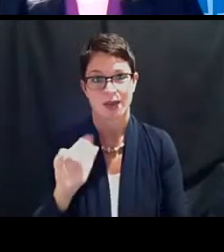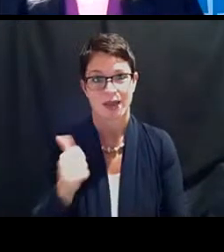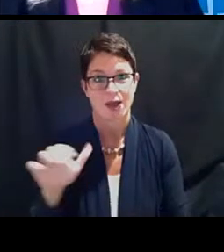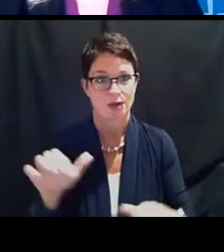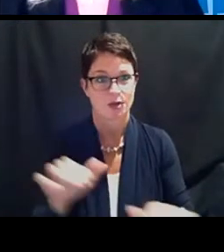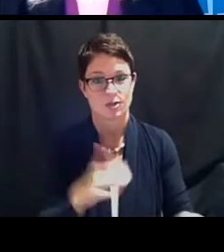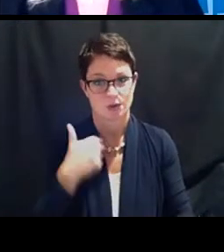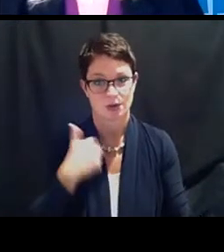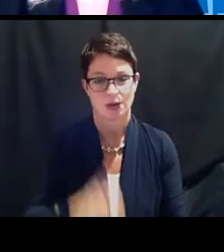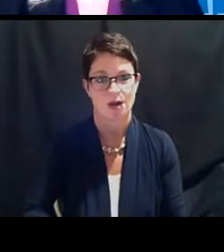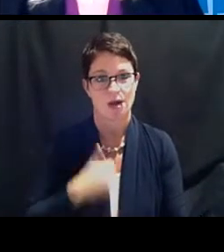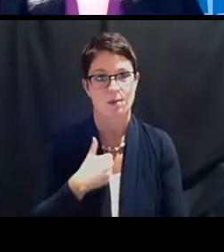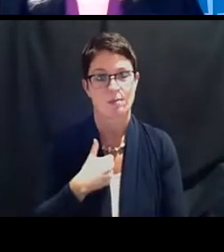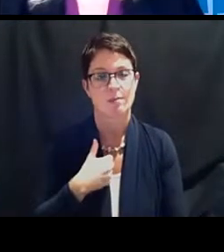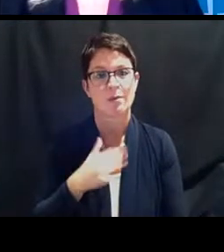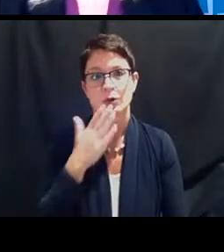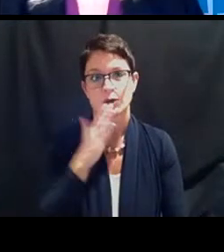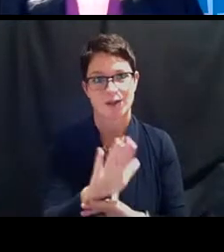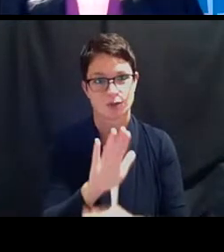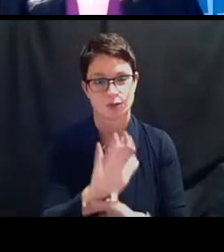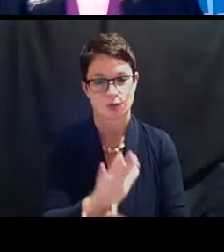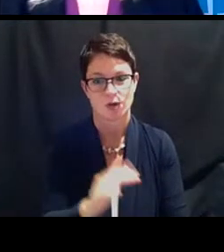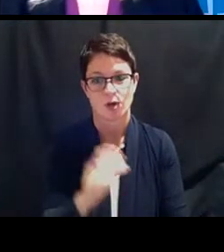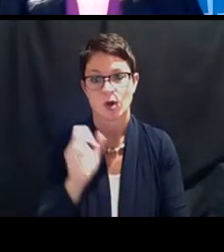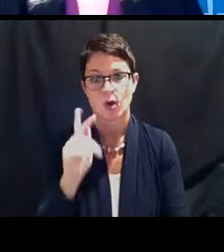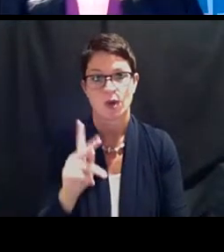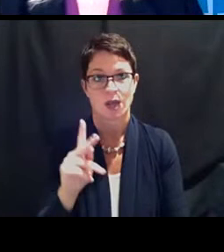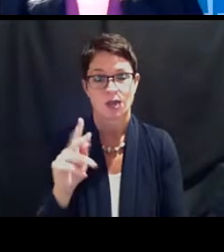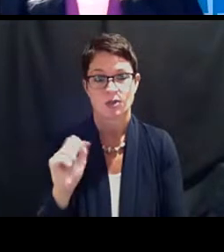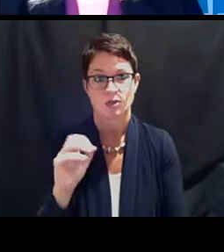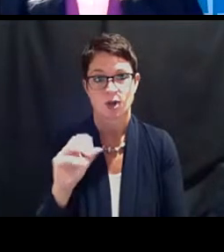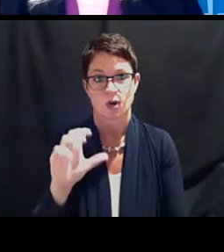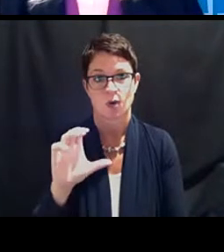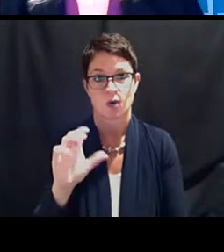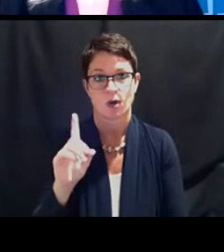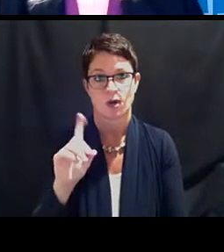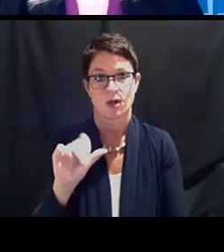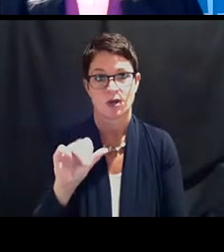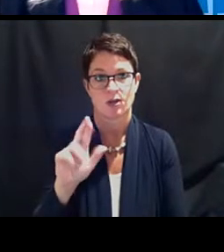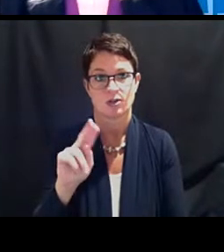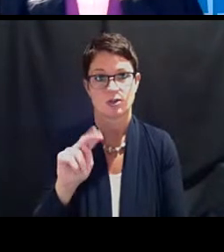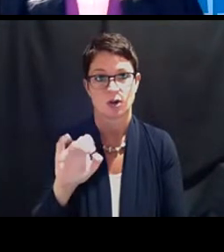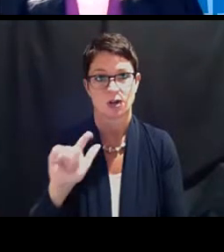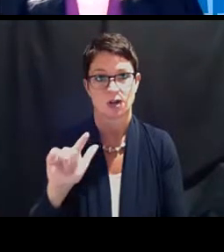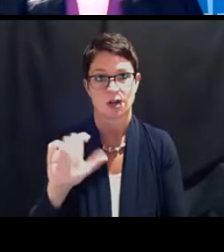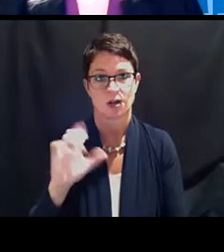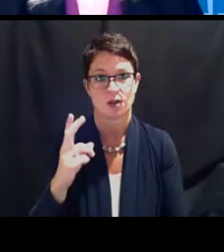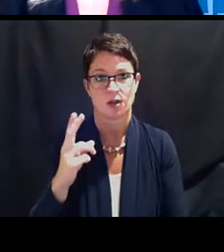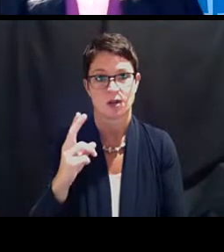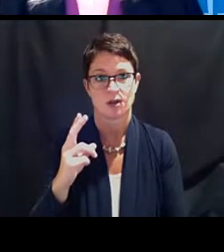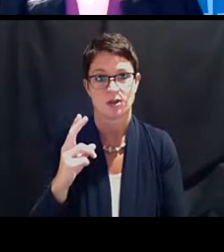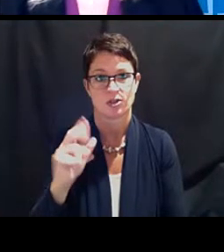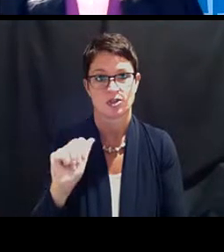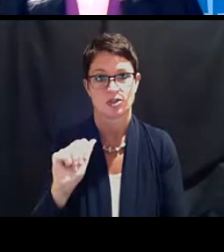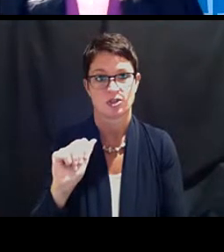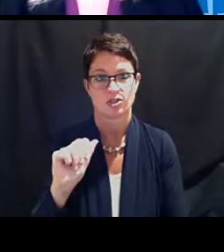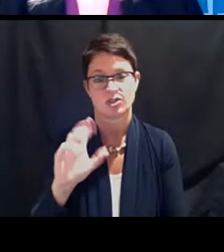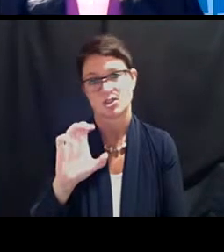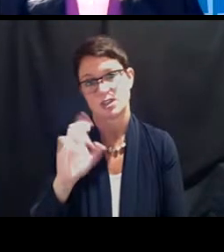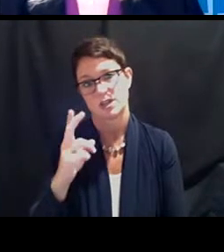this afternoon? All right, so Darnell Childs. I got a Darnell Childs. The name is